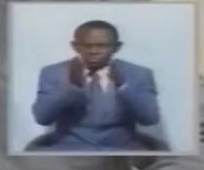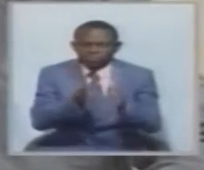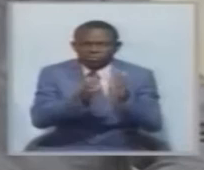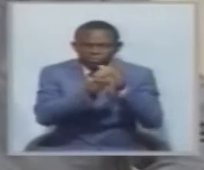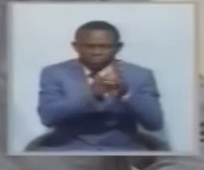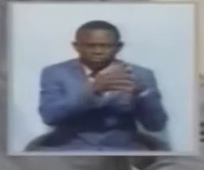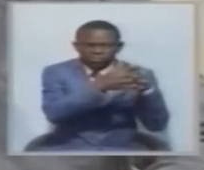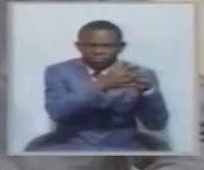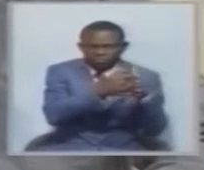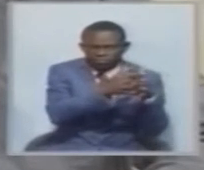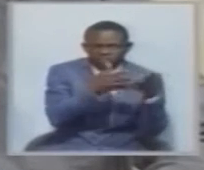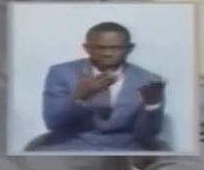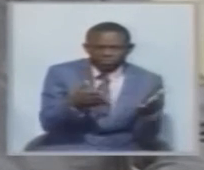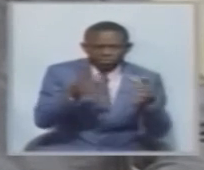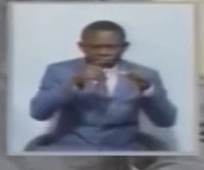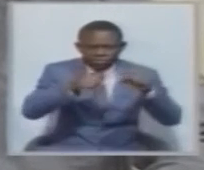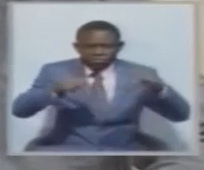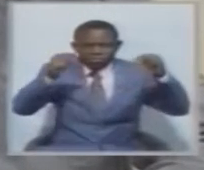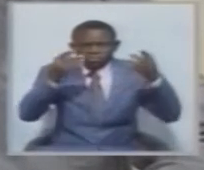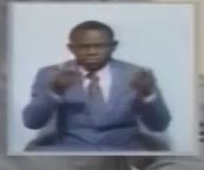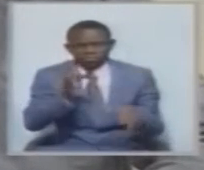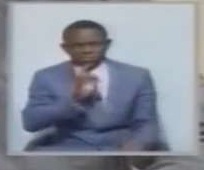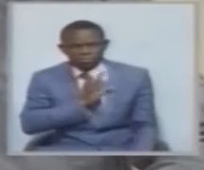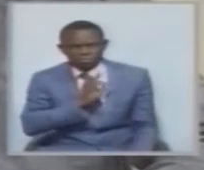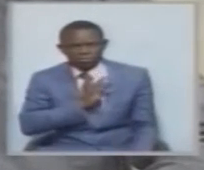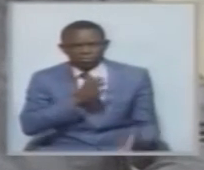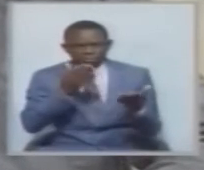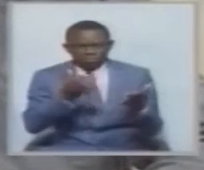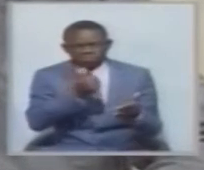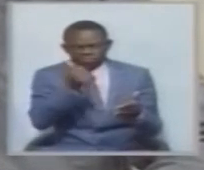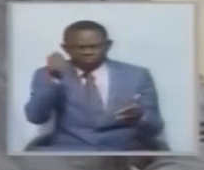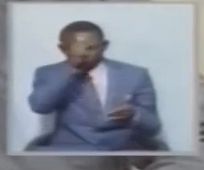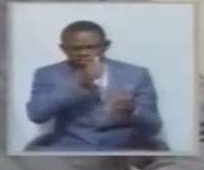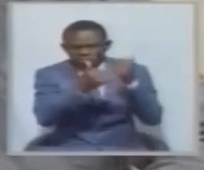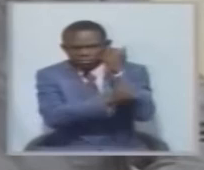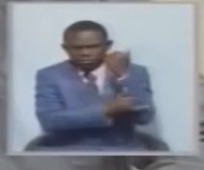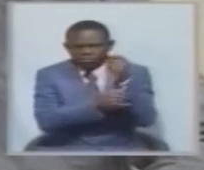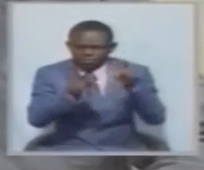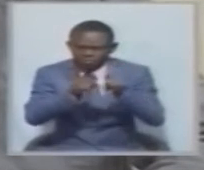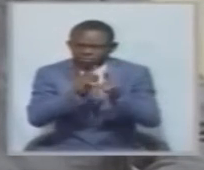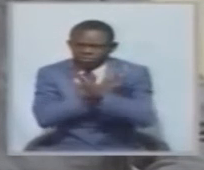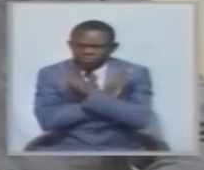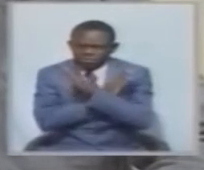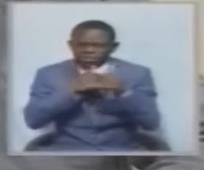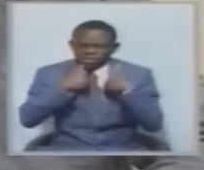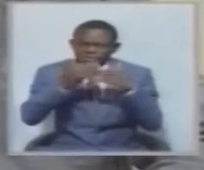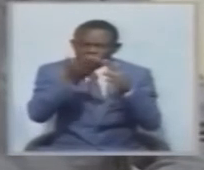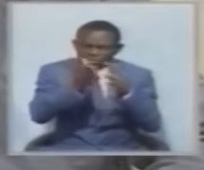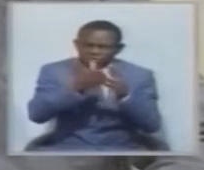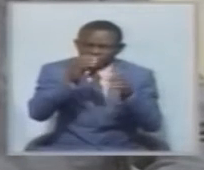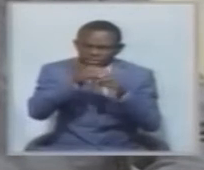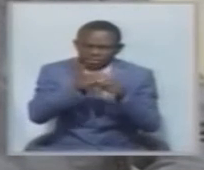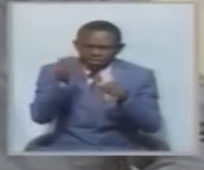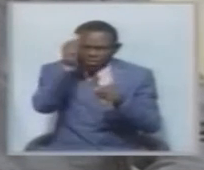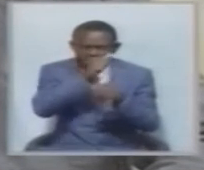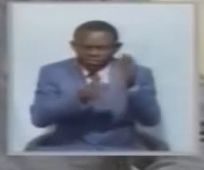and other African countries who are shareholders, including ourselves as Zambia. But when it comes to the type